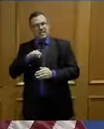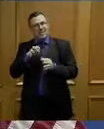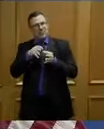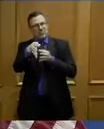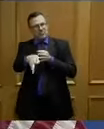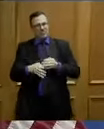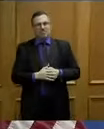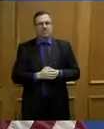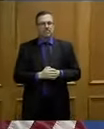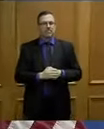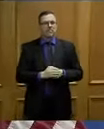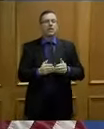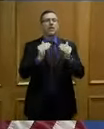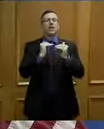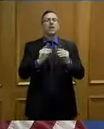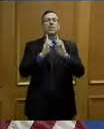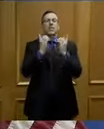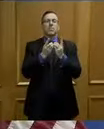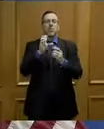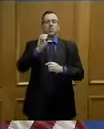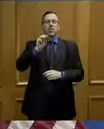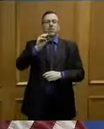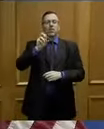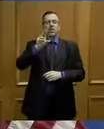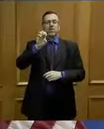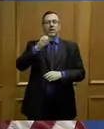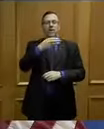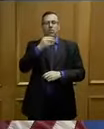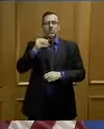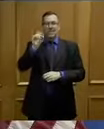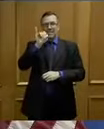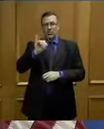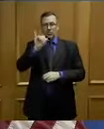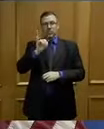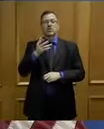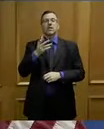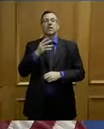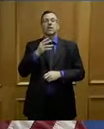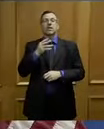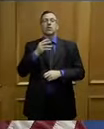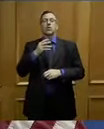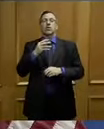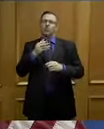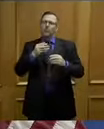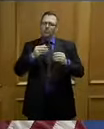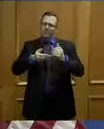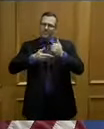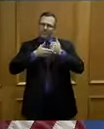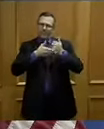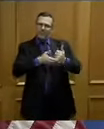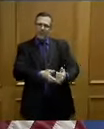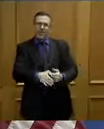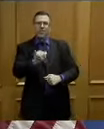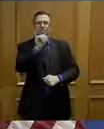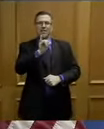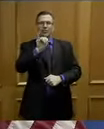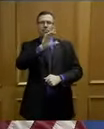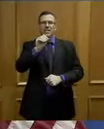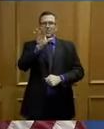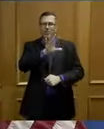also directed the Department of Commerce and Insurance to issue guidance to insurance providers across